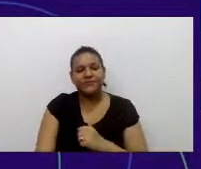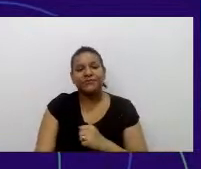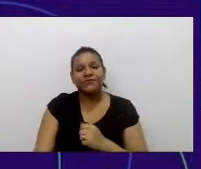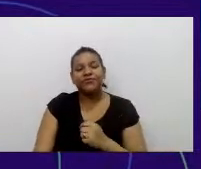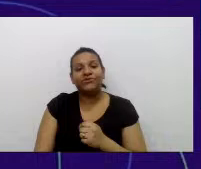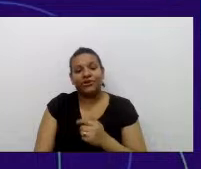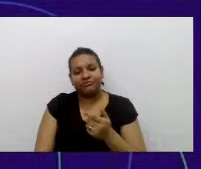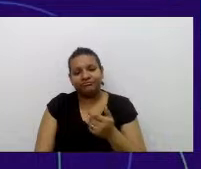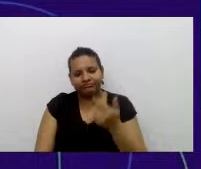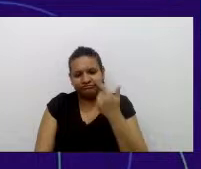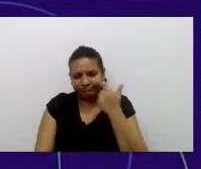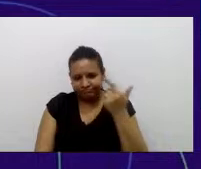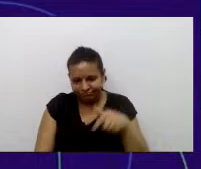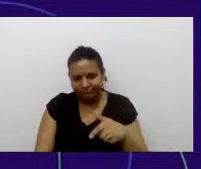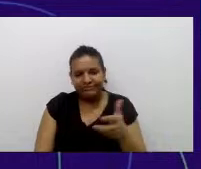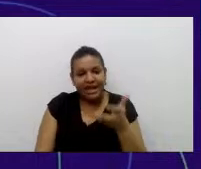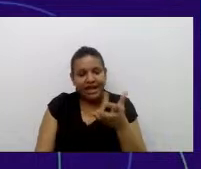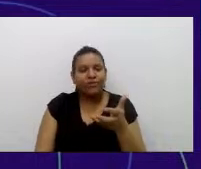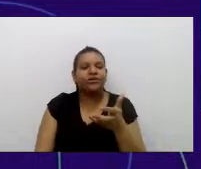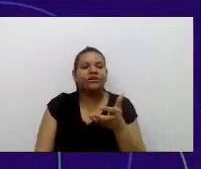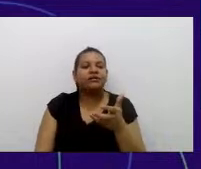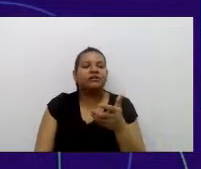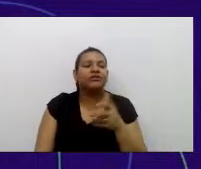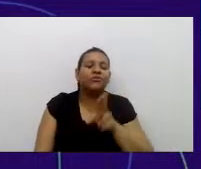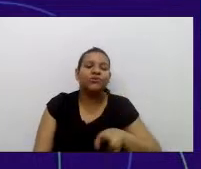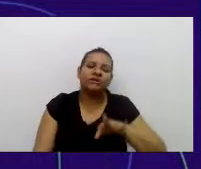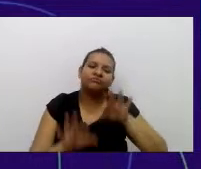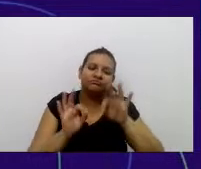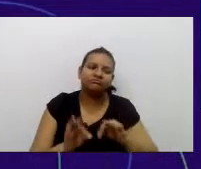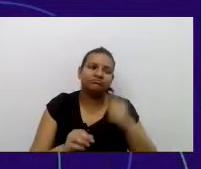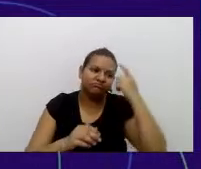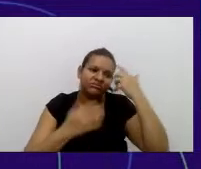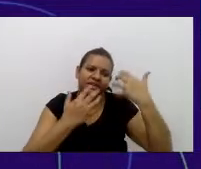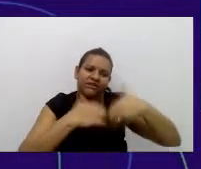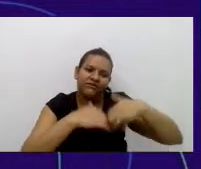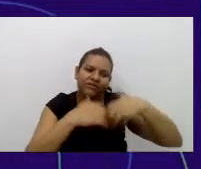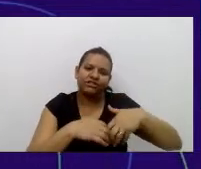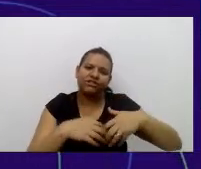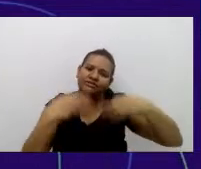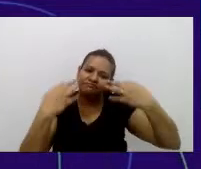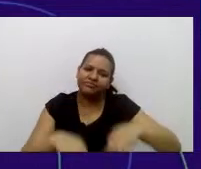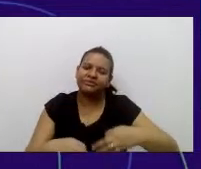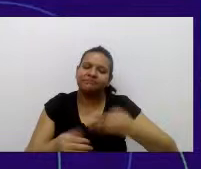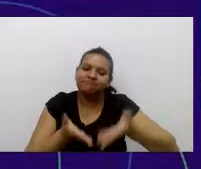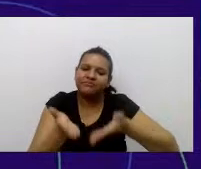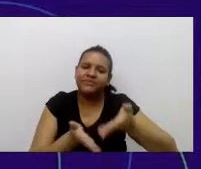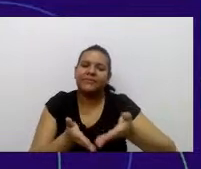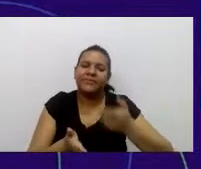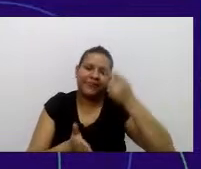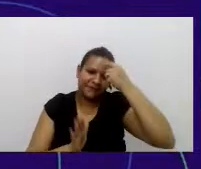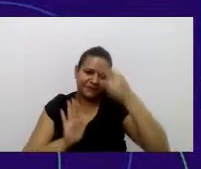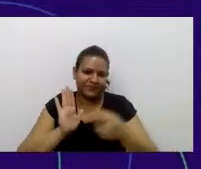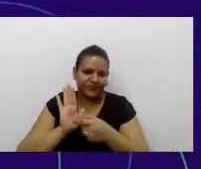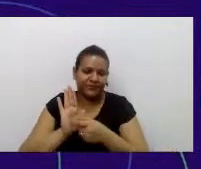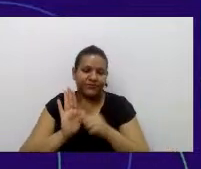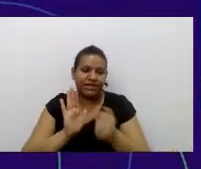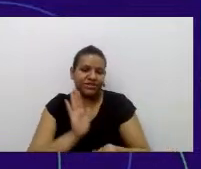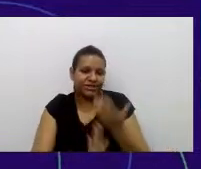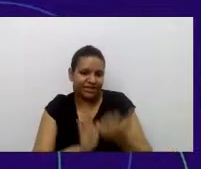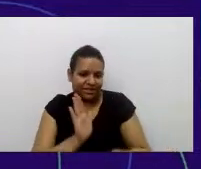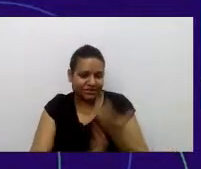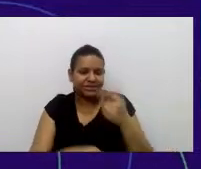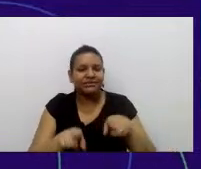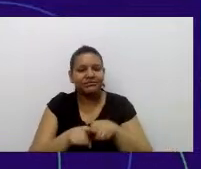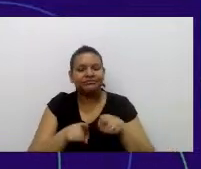an assertive generative AI user, and inculcate, teach, educate our students to be the same. And as I